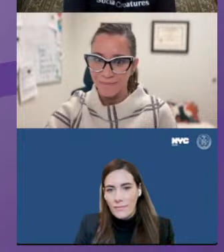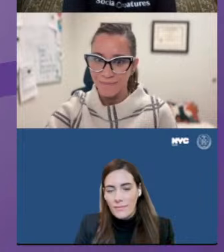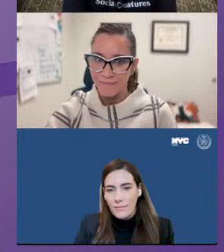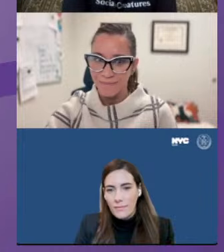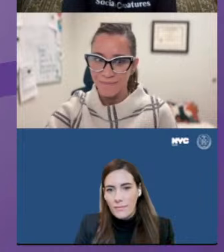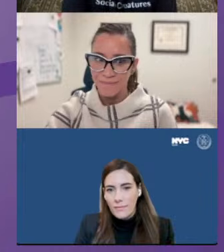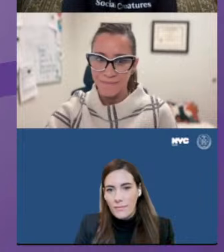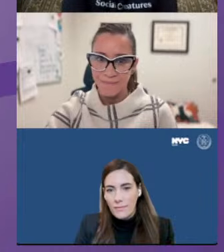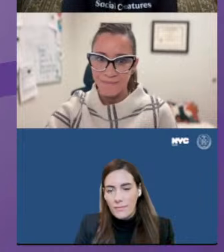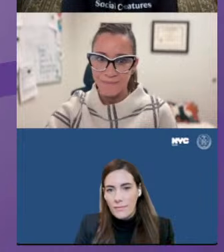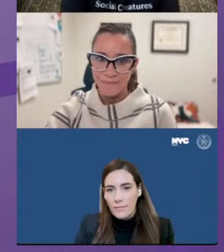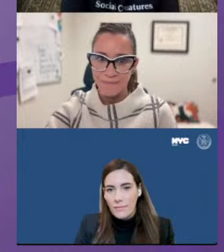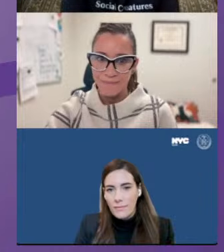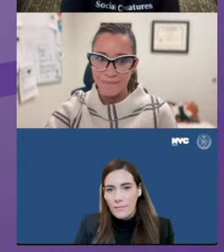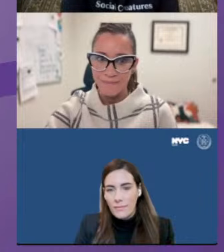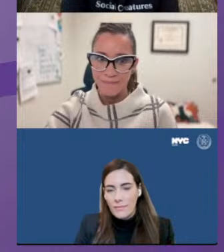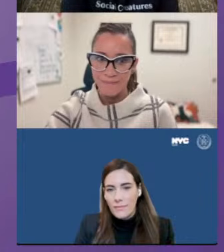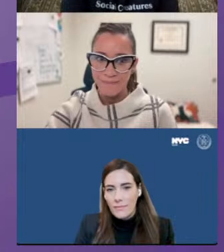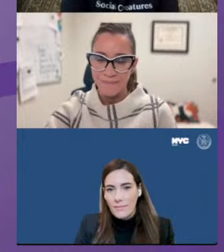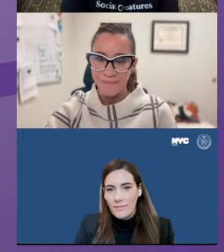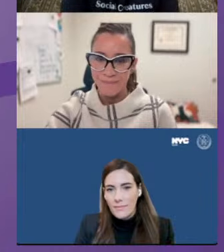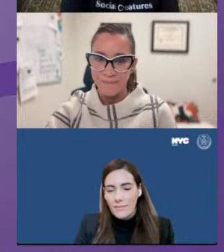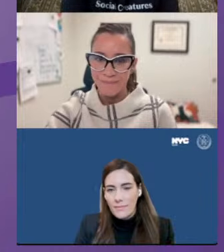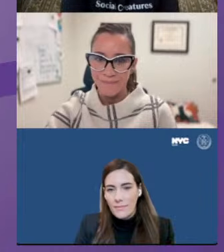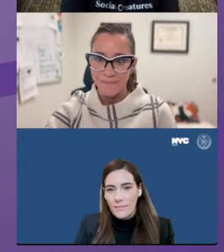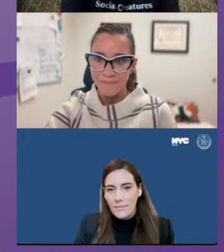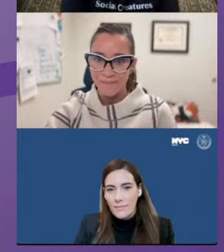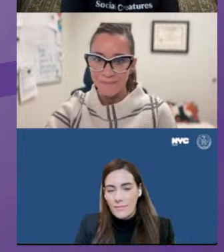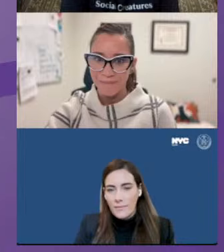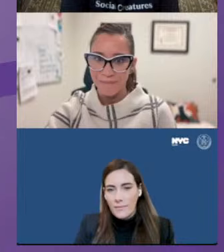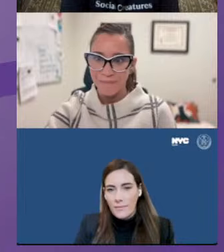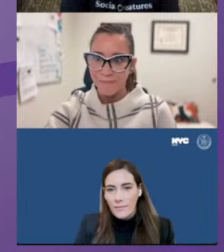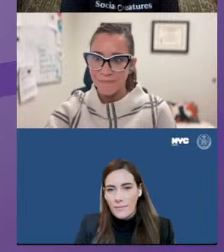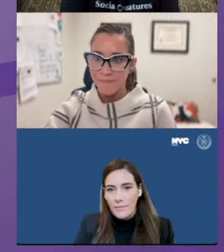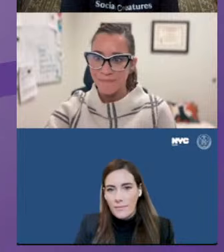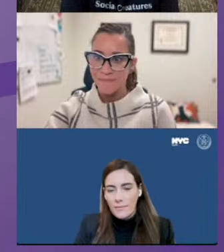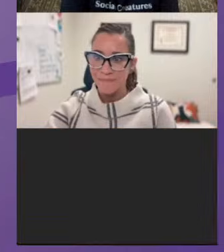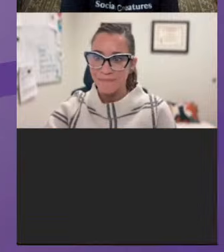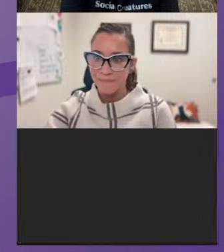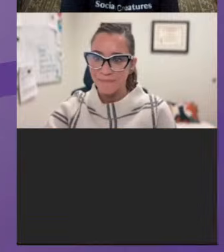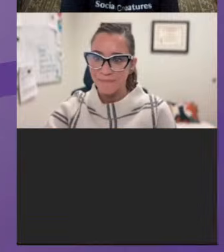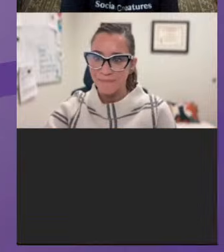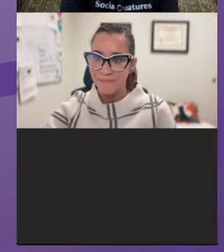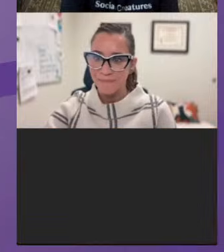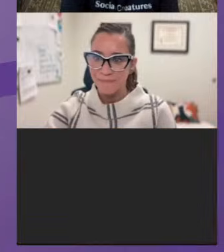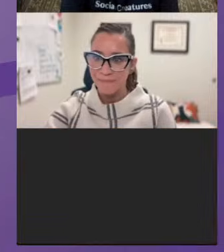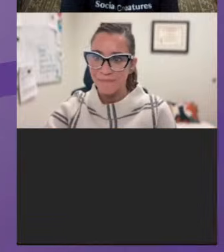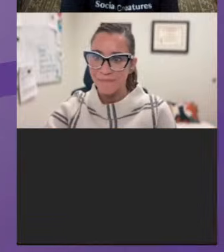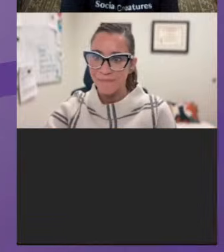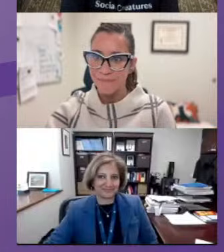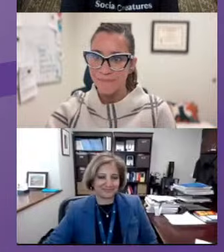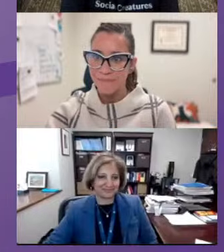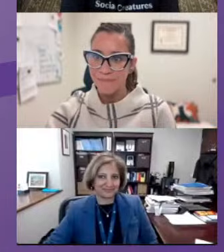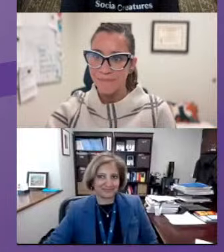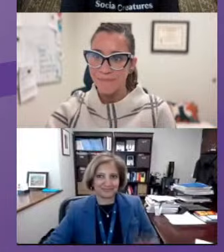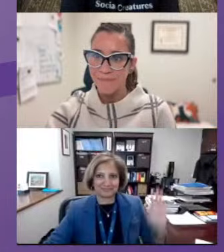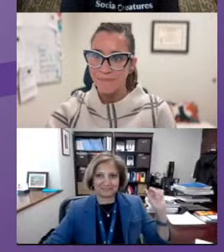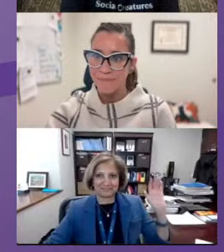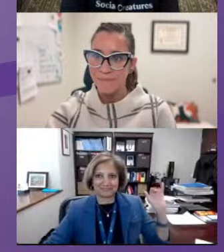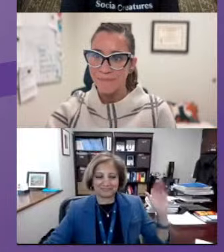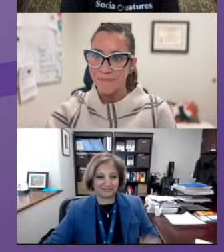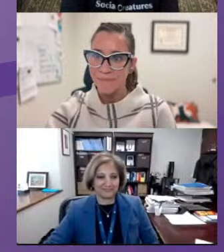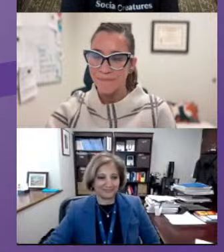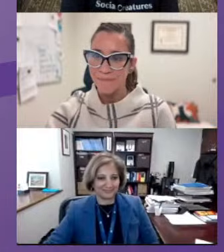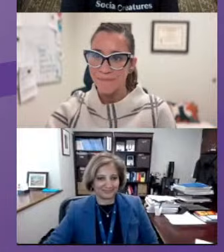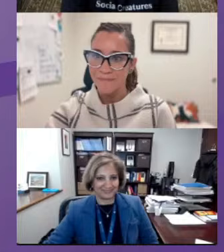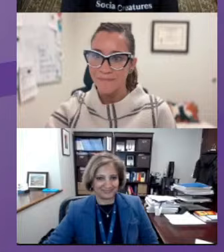Associated Infections at the New York State Department of Health. She's also an assistant professor and associate hospital epidemiologist, as well as an infectious disease physician